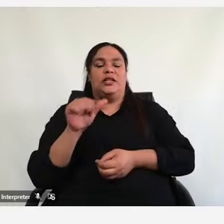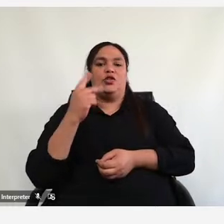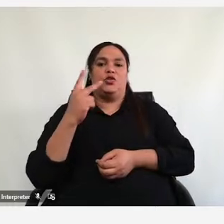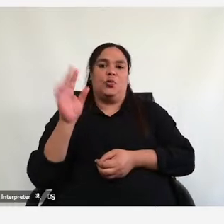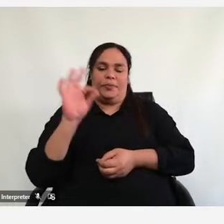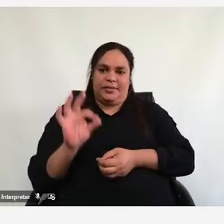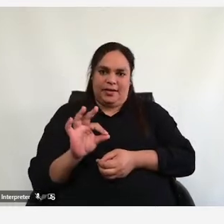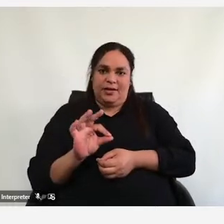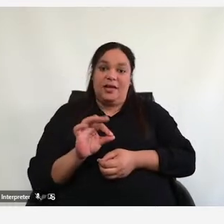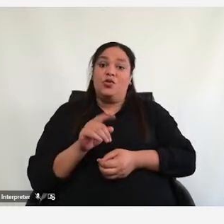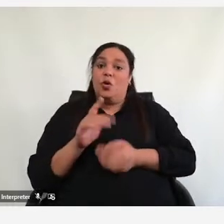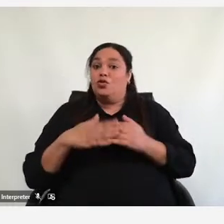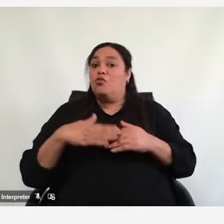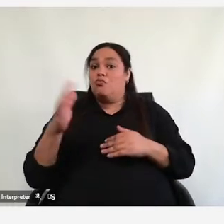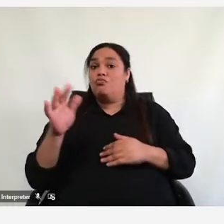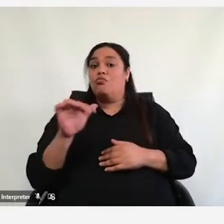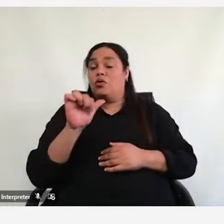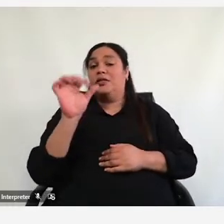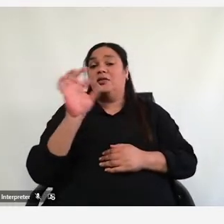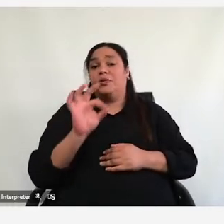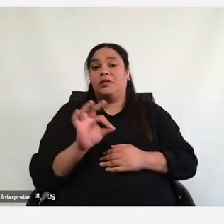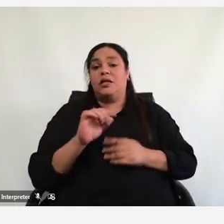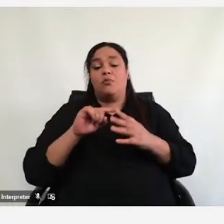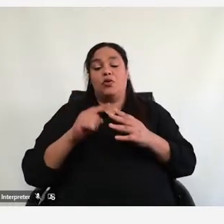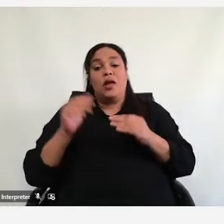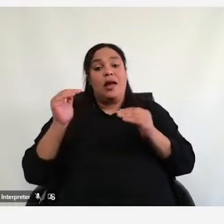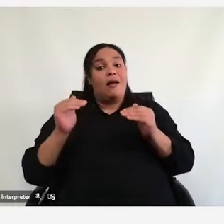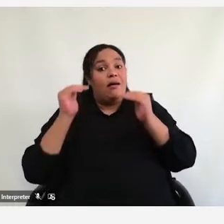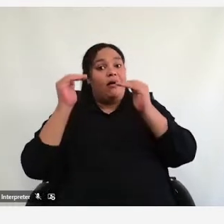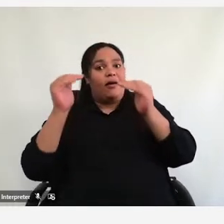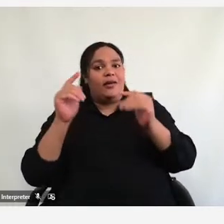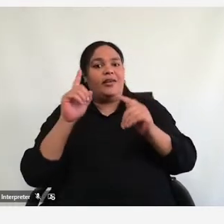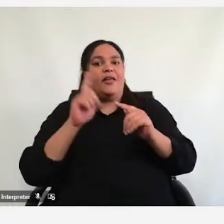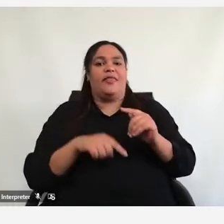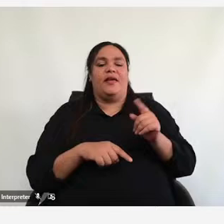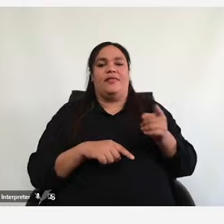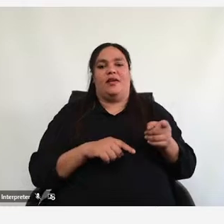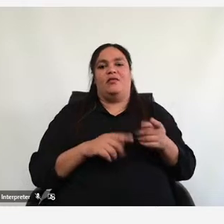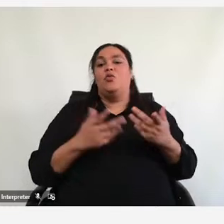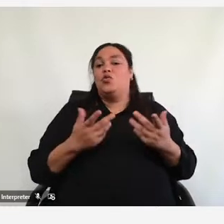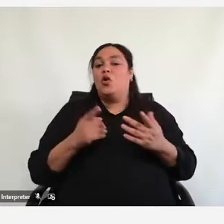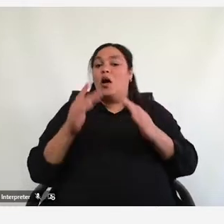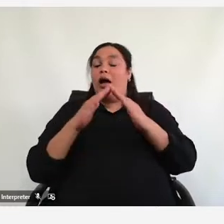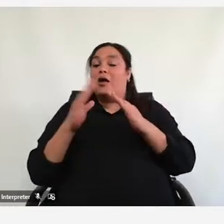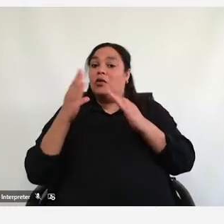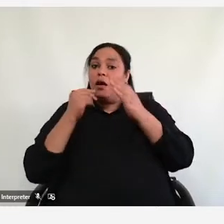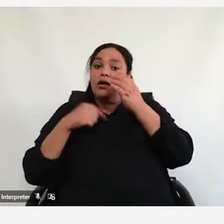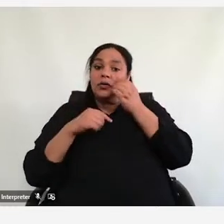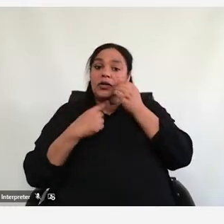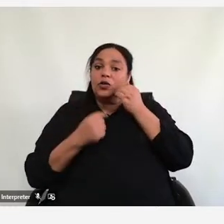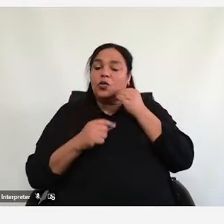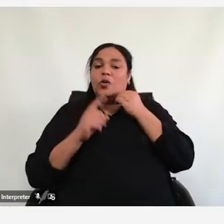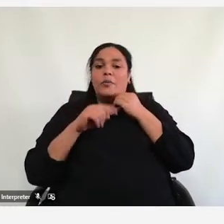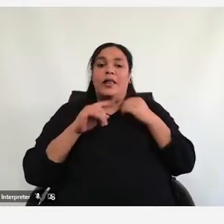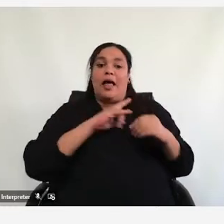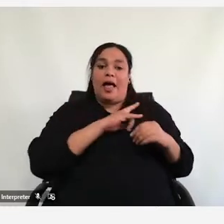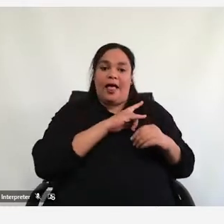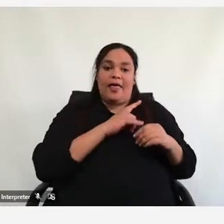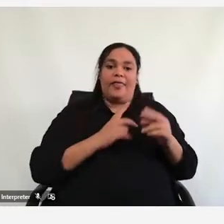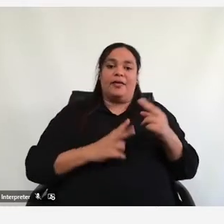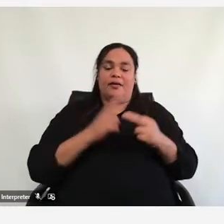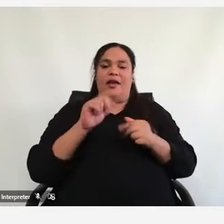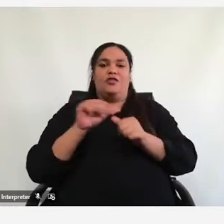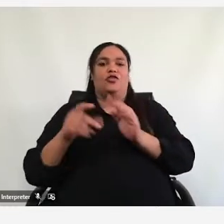84.62%. That's more than 6 percentage points higher than the PES. So what this house is asking is that we must cut health and we must cut